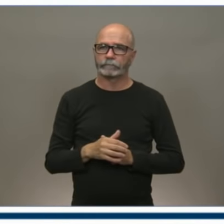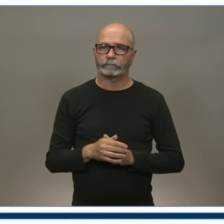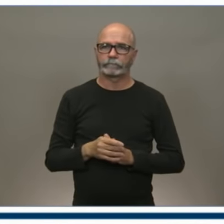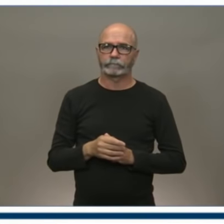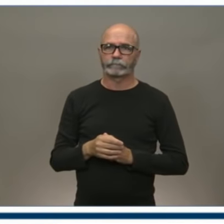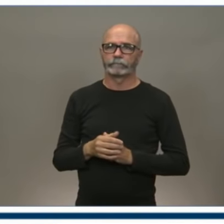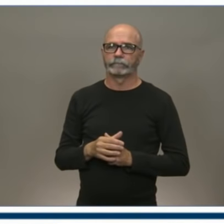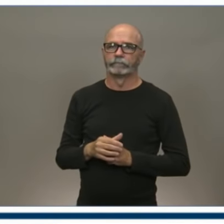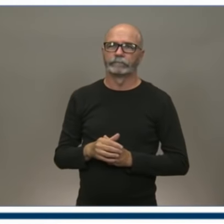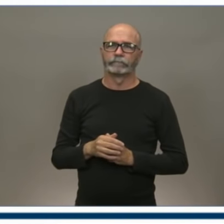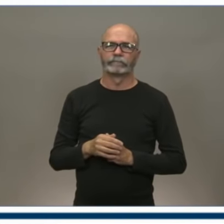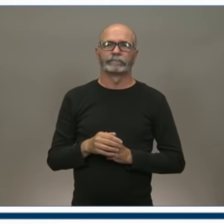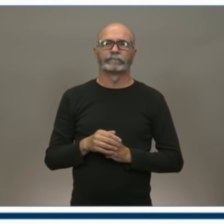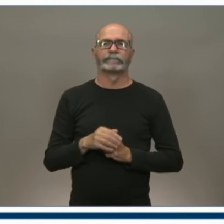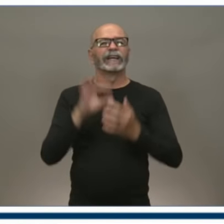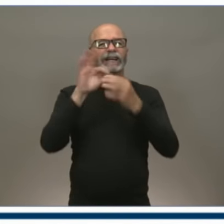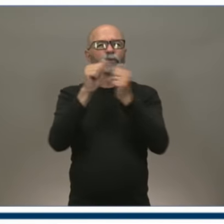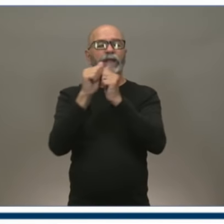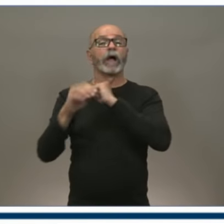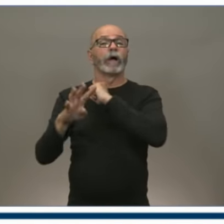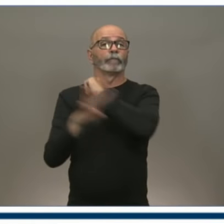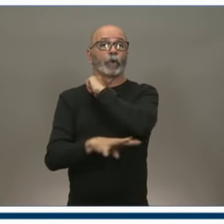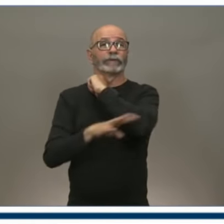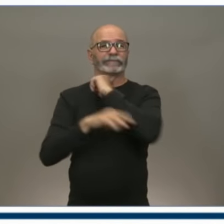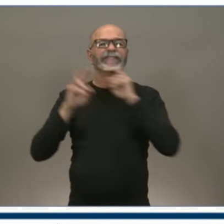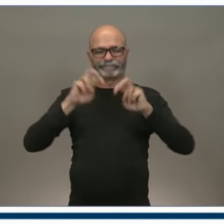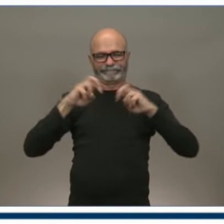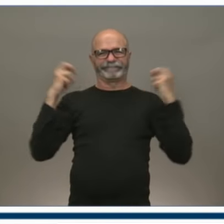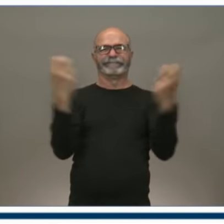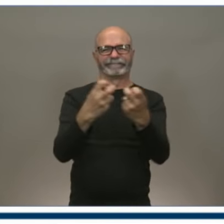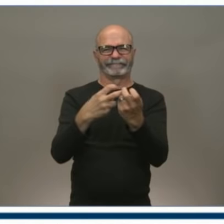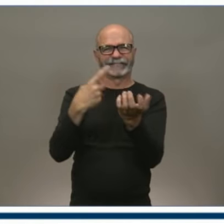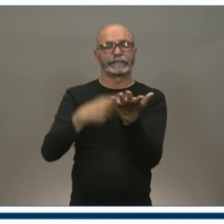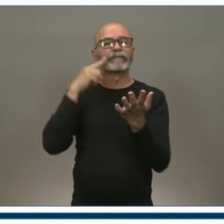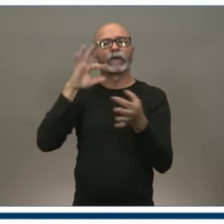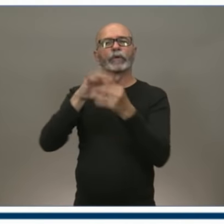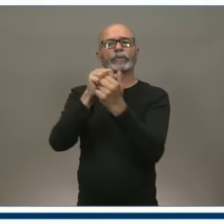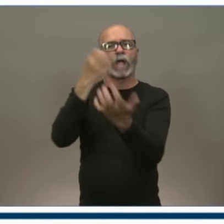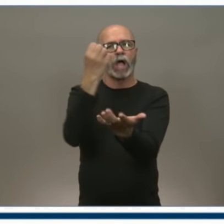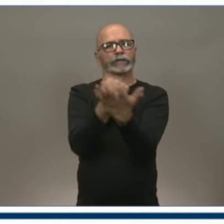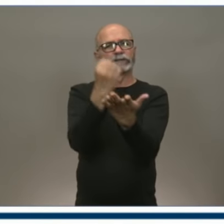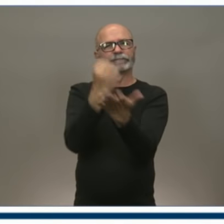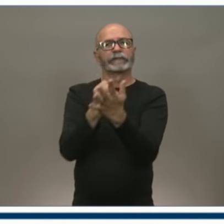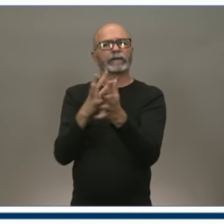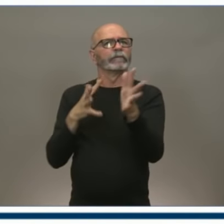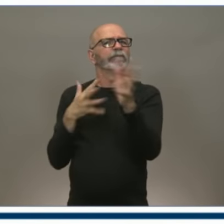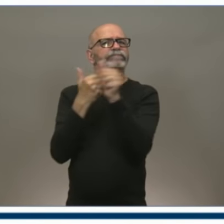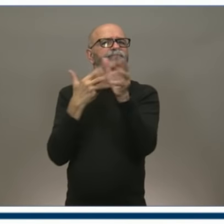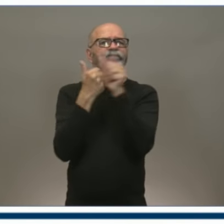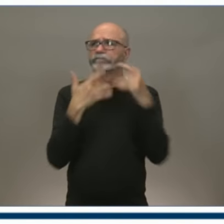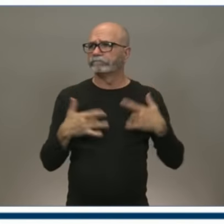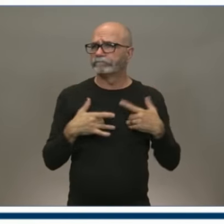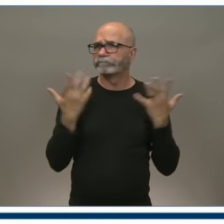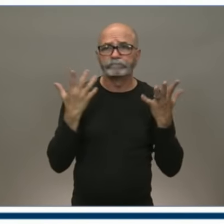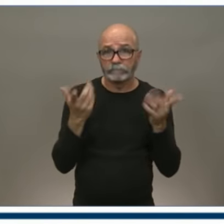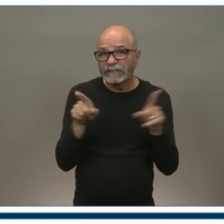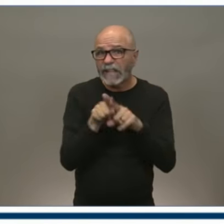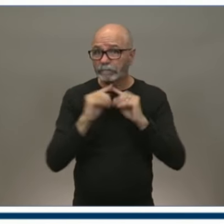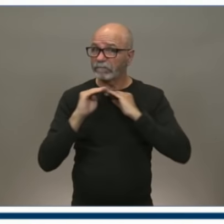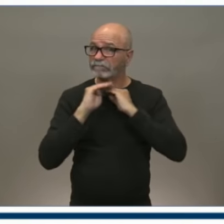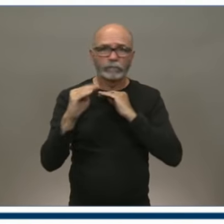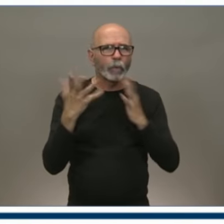on releasing a fall economic update like we've seen in many other provinces and the federal government, just to know where the